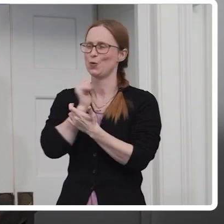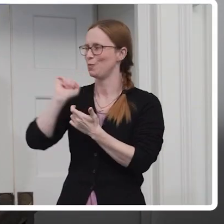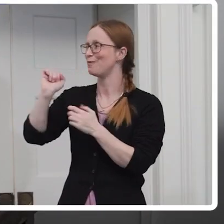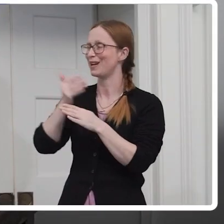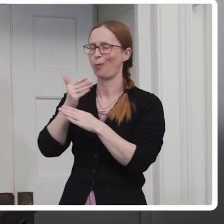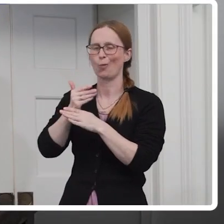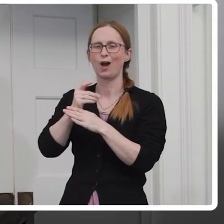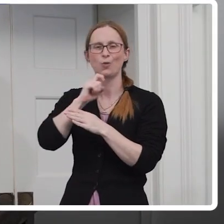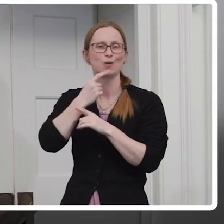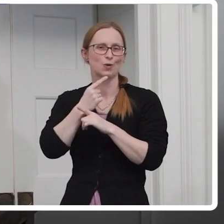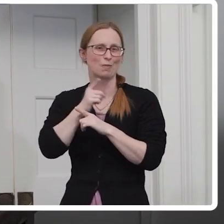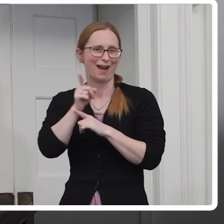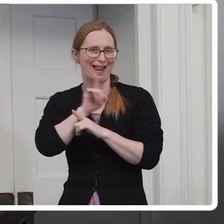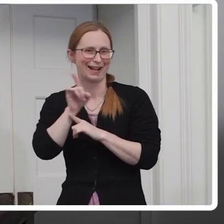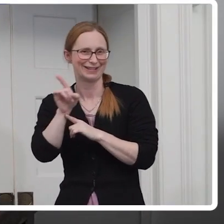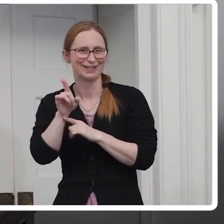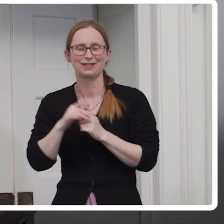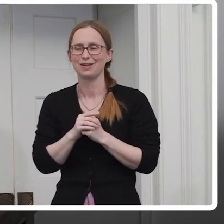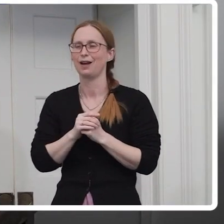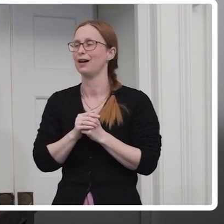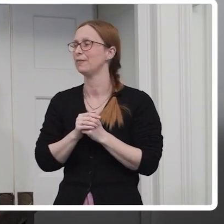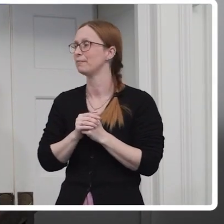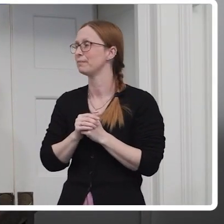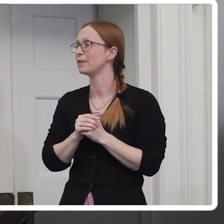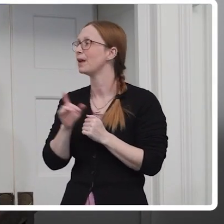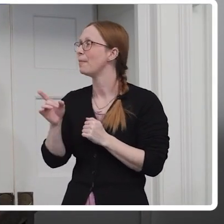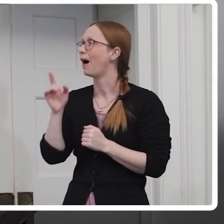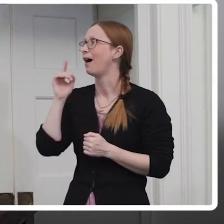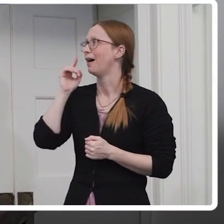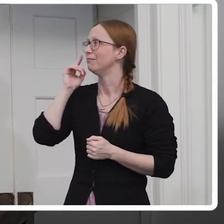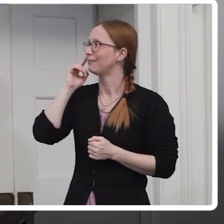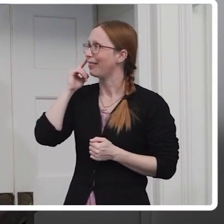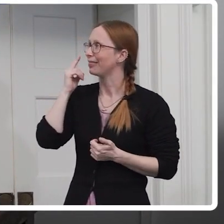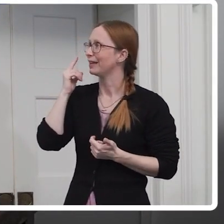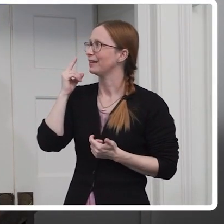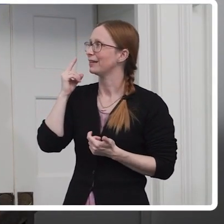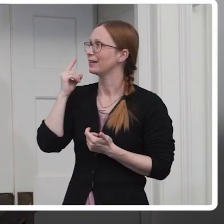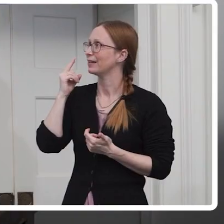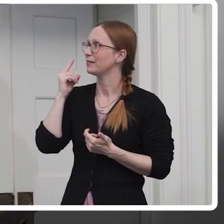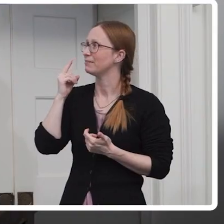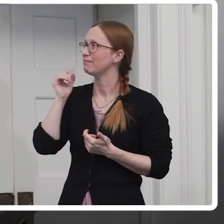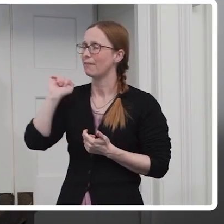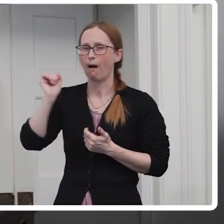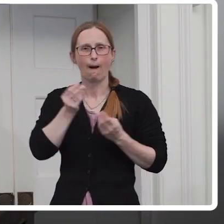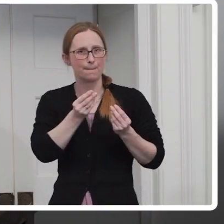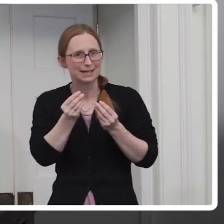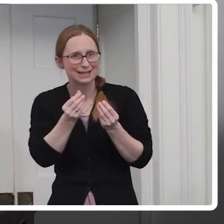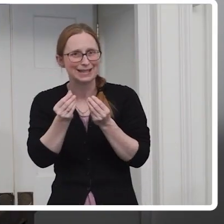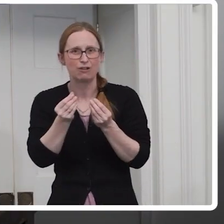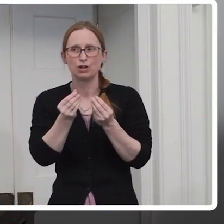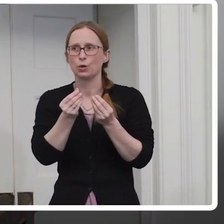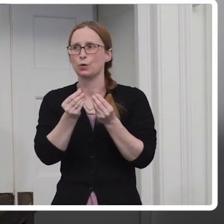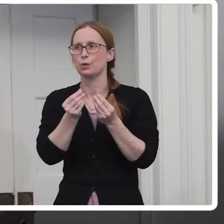humour in her work, and we'll pick up that later on with Grace. And I think, you know, that she took